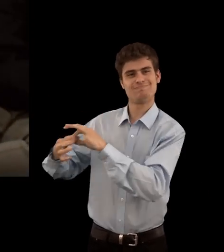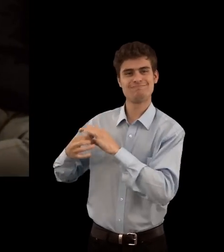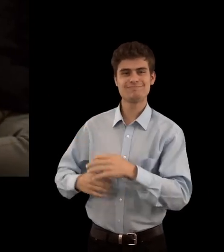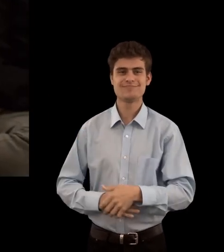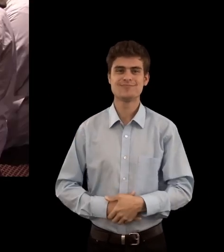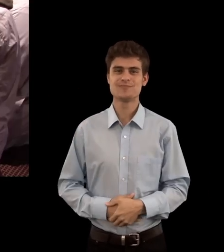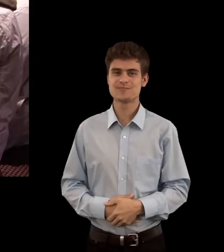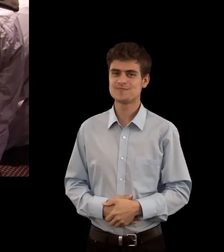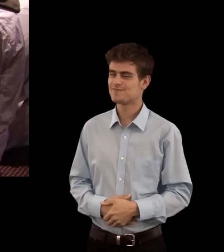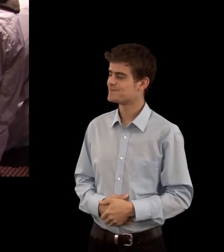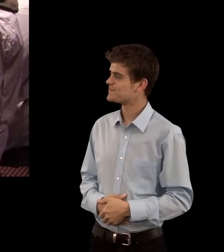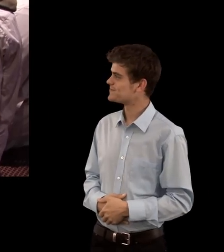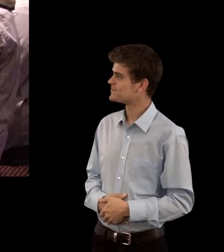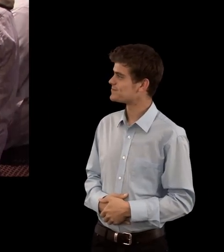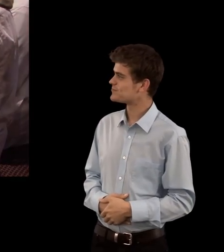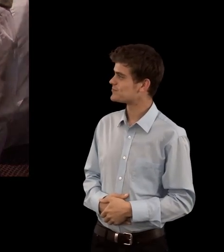ourselves.